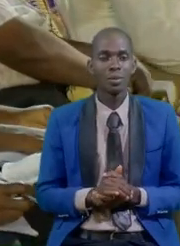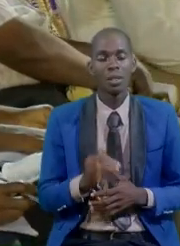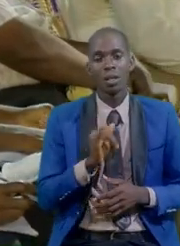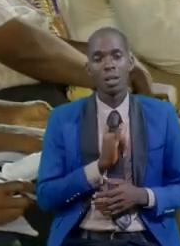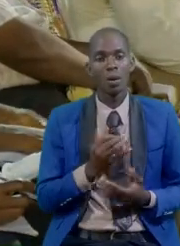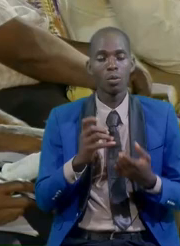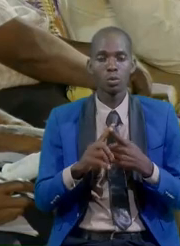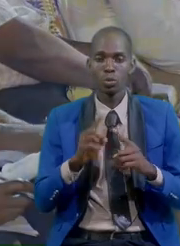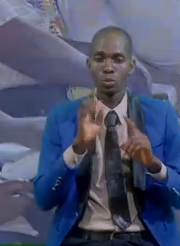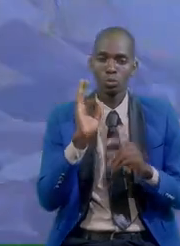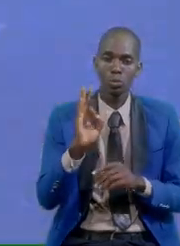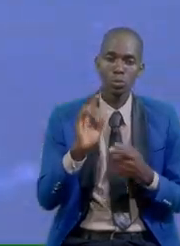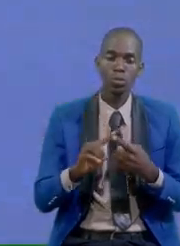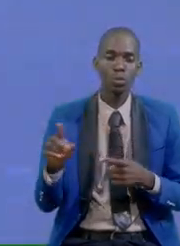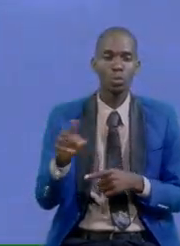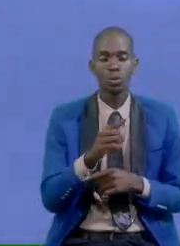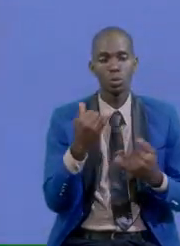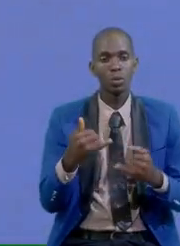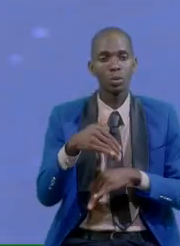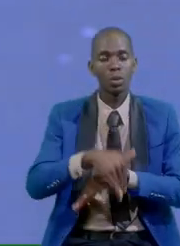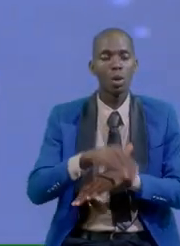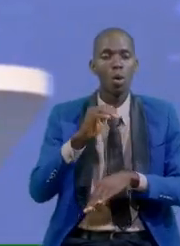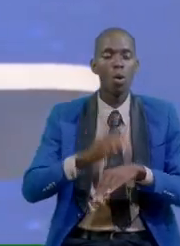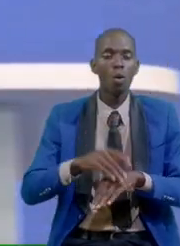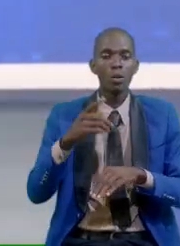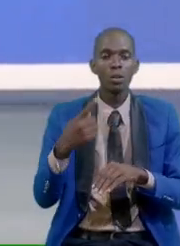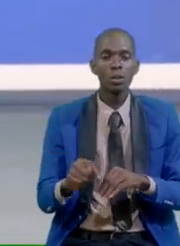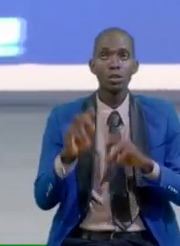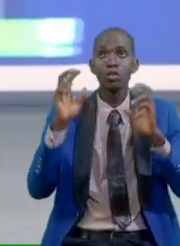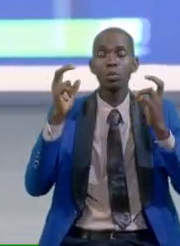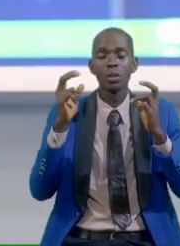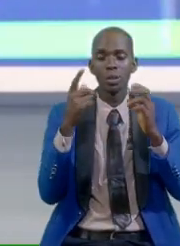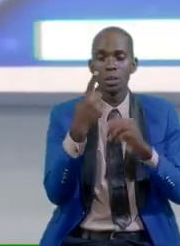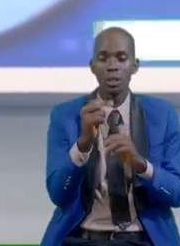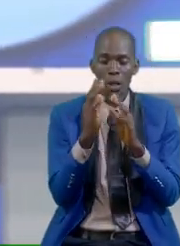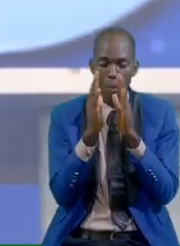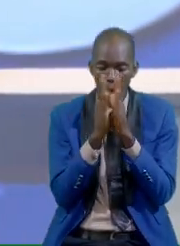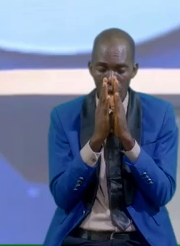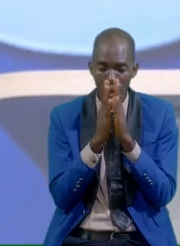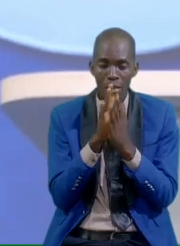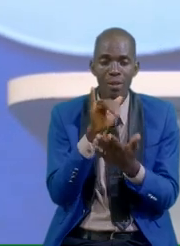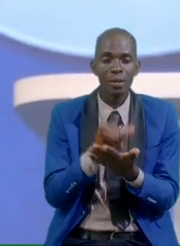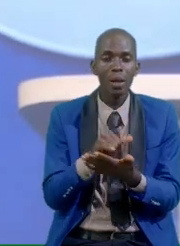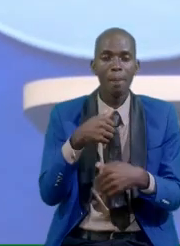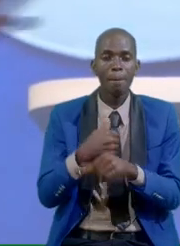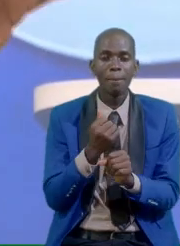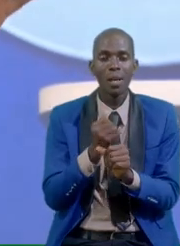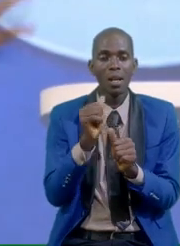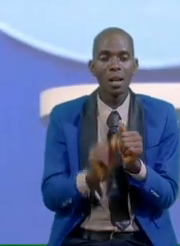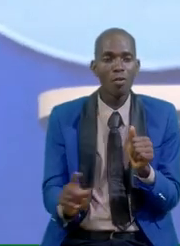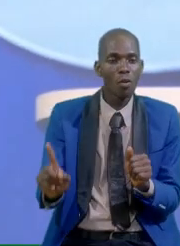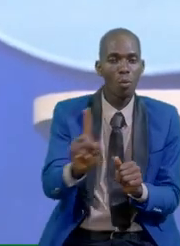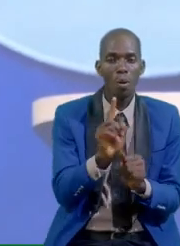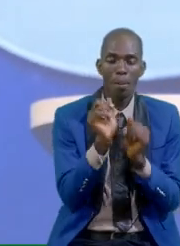you tonight on the prayer that makes everyone's bands